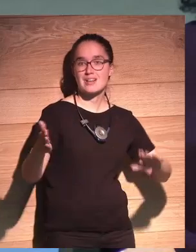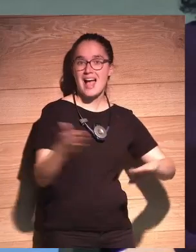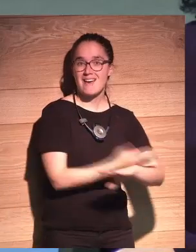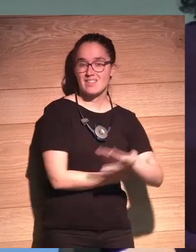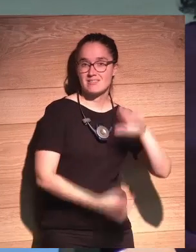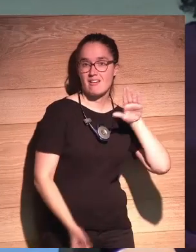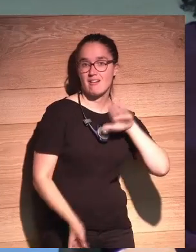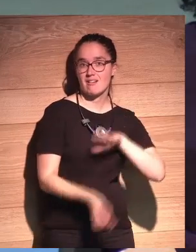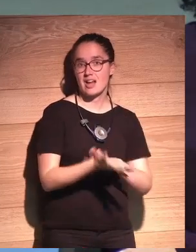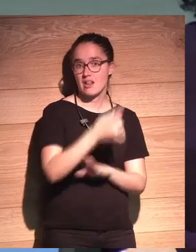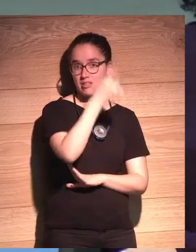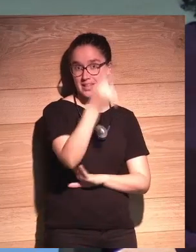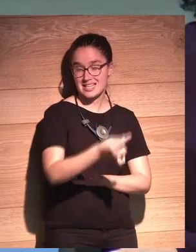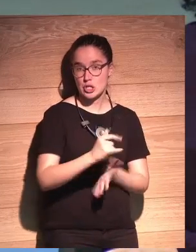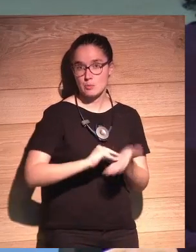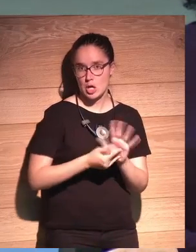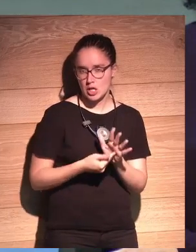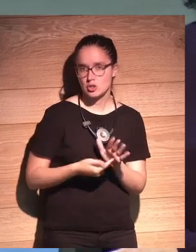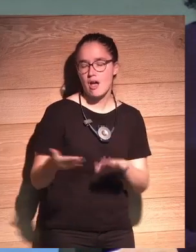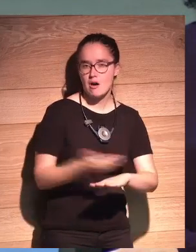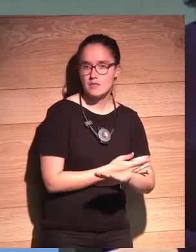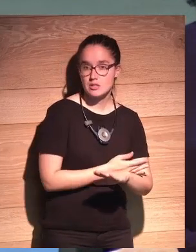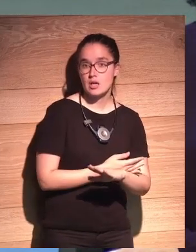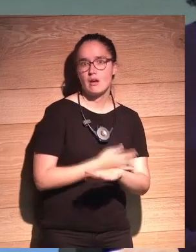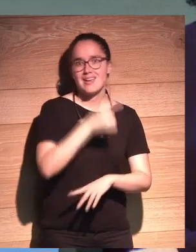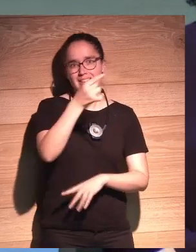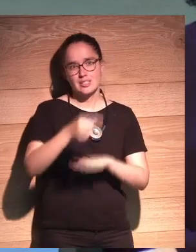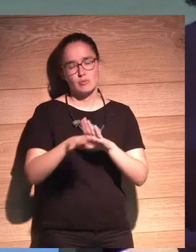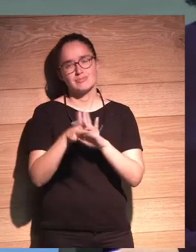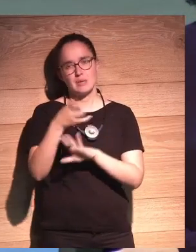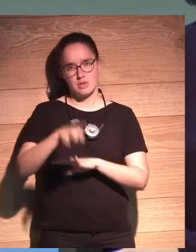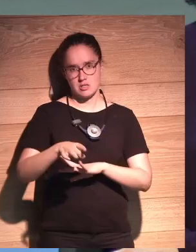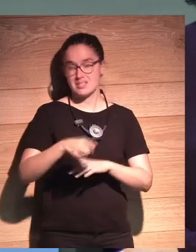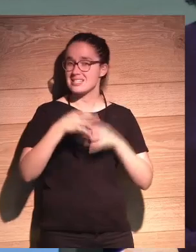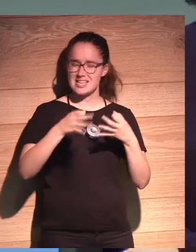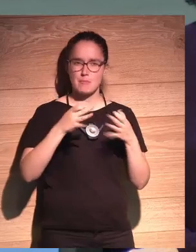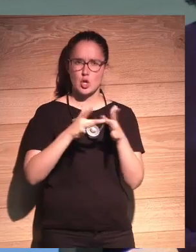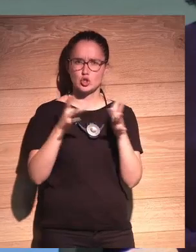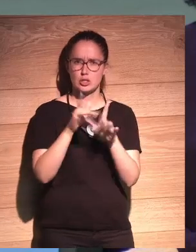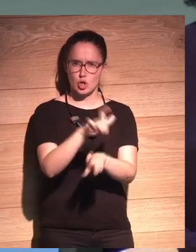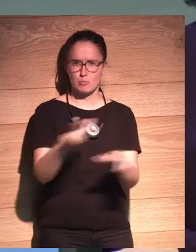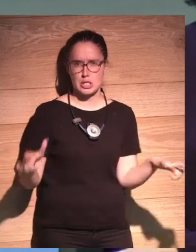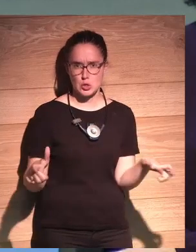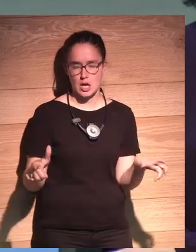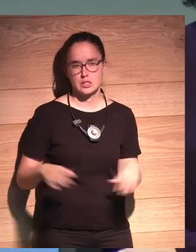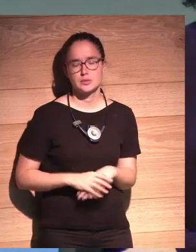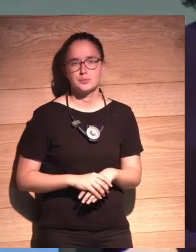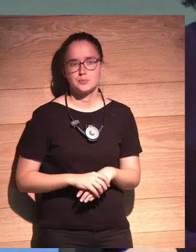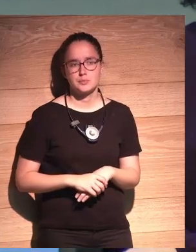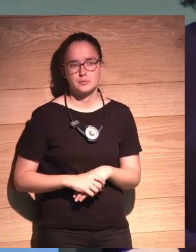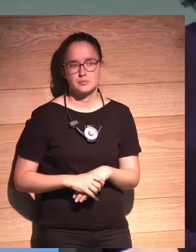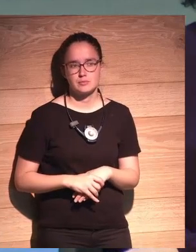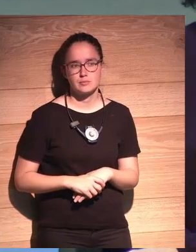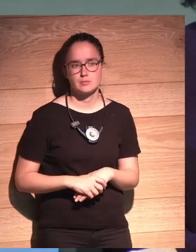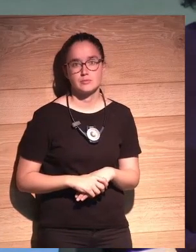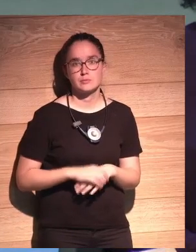We organize different participatory processes before, during and after